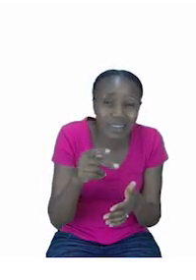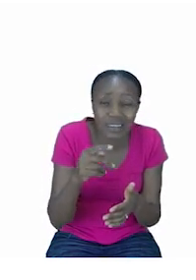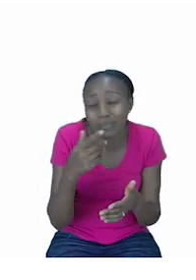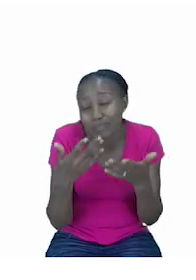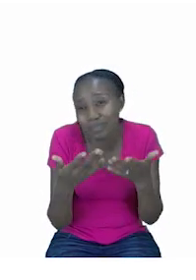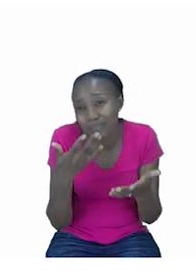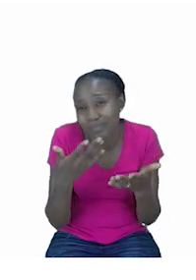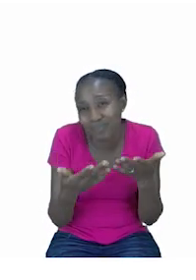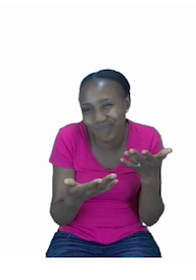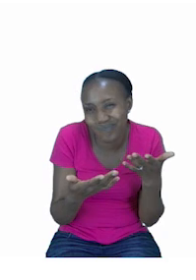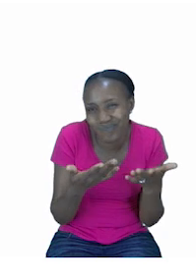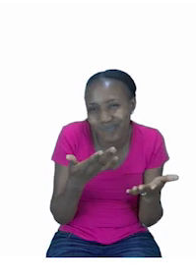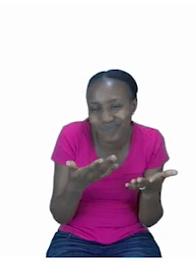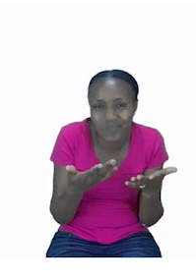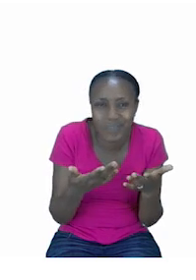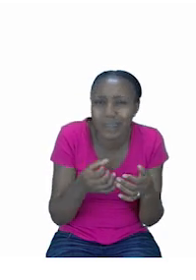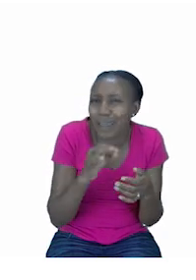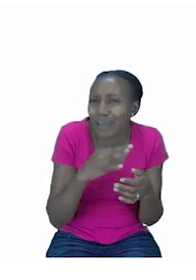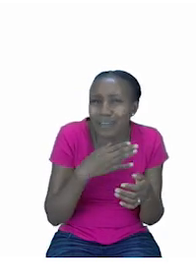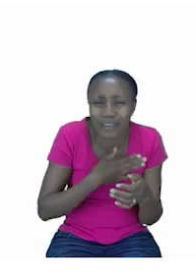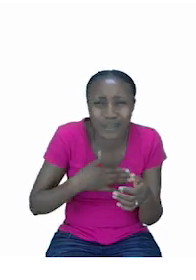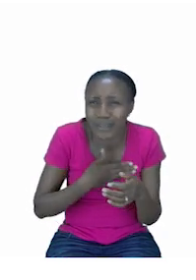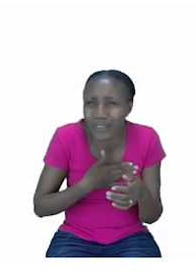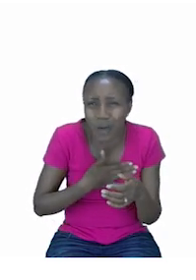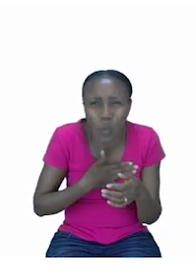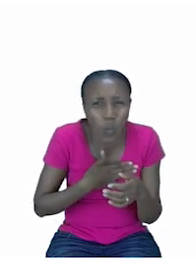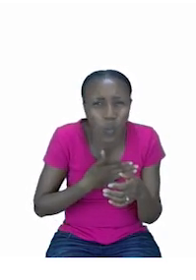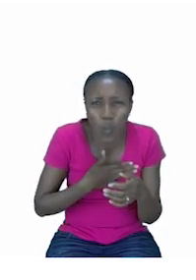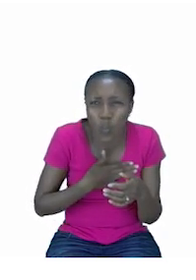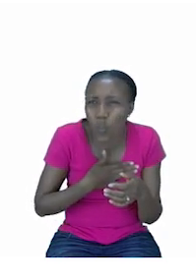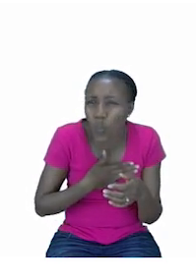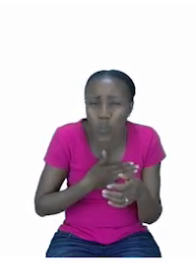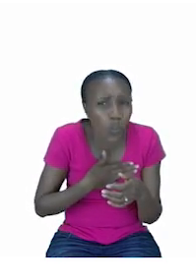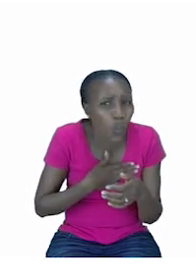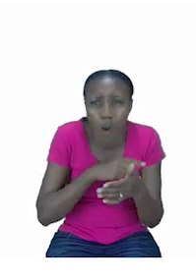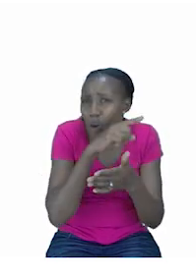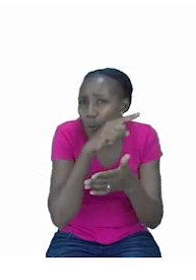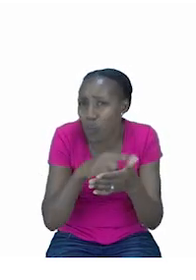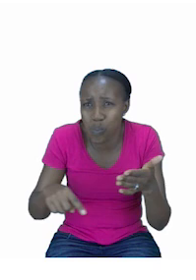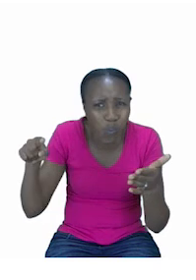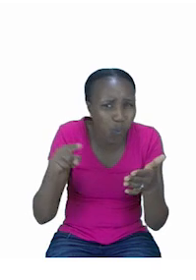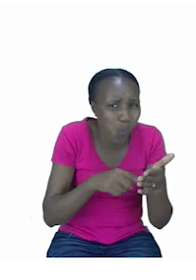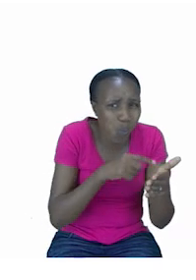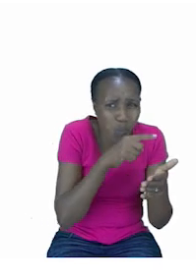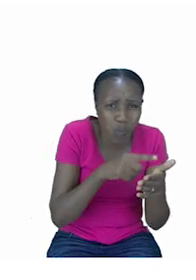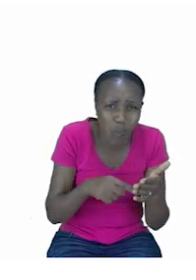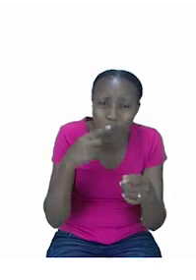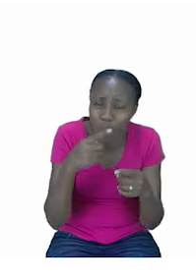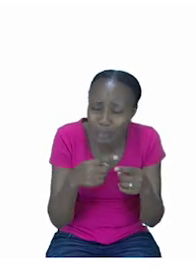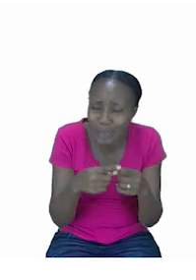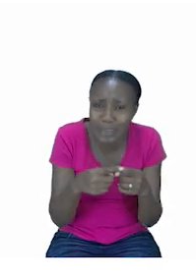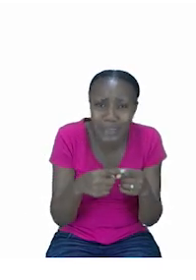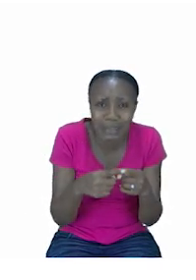is fair. But if your pencil was all over the place, then we will say